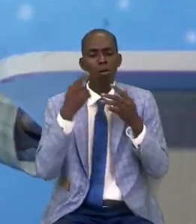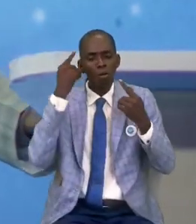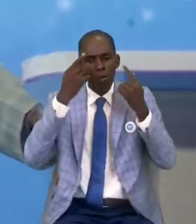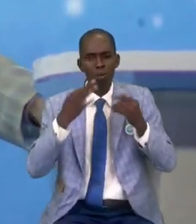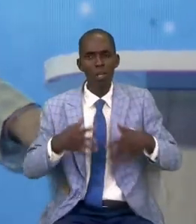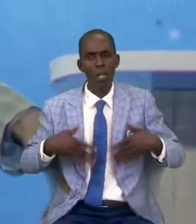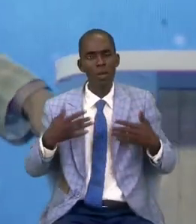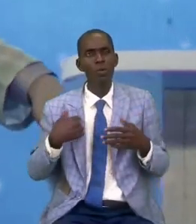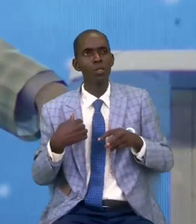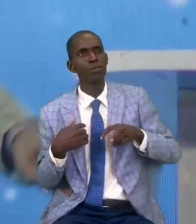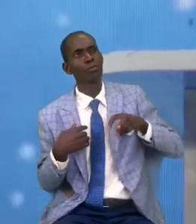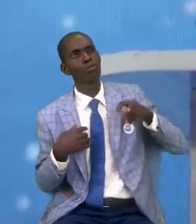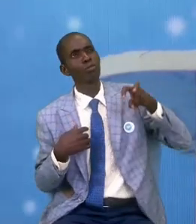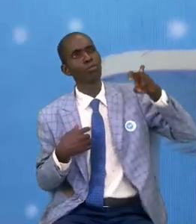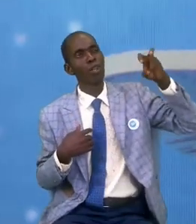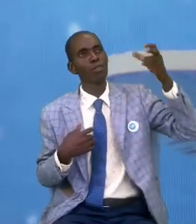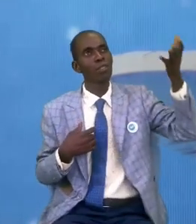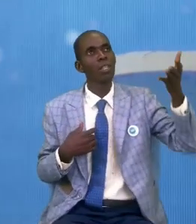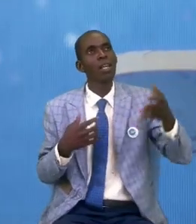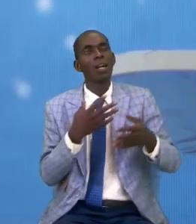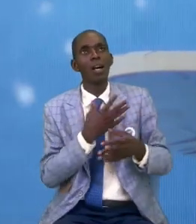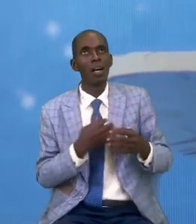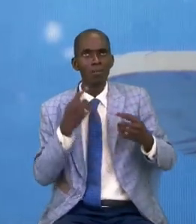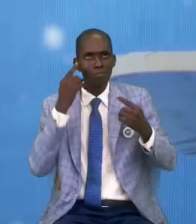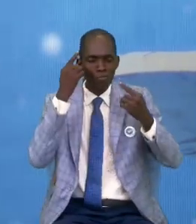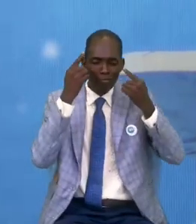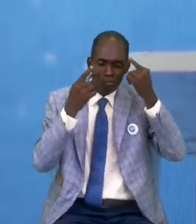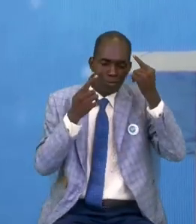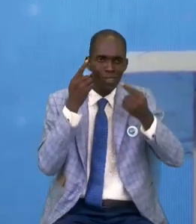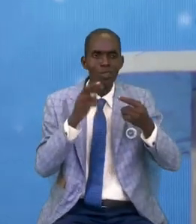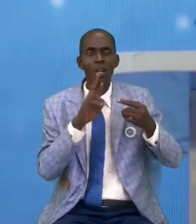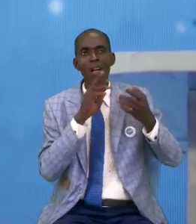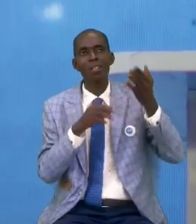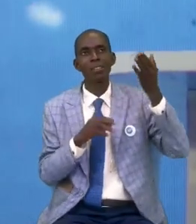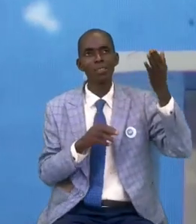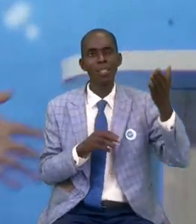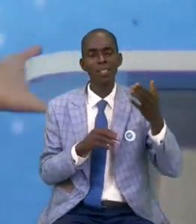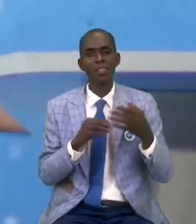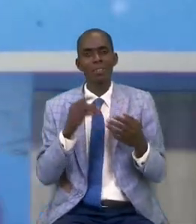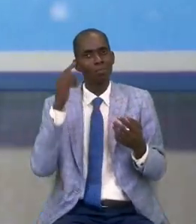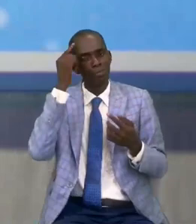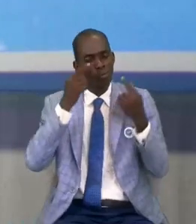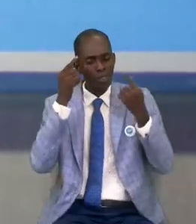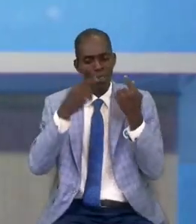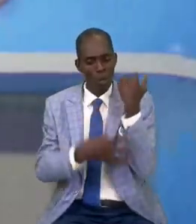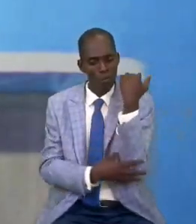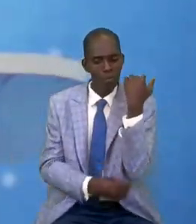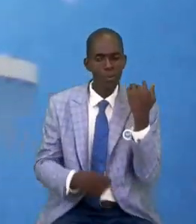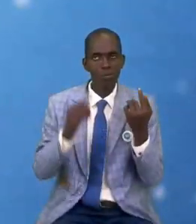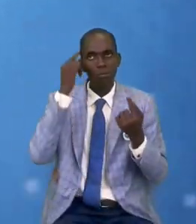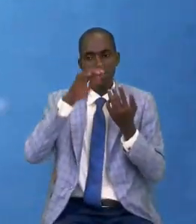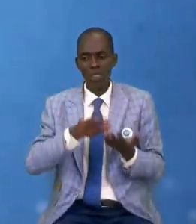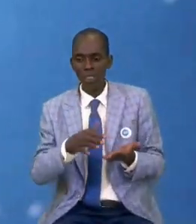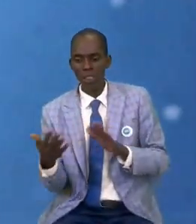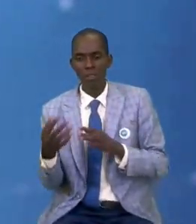and imagine poverty and imagine suffering and imagine all those negative things. Now the change